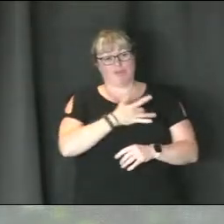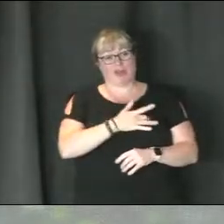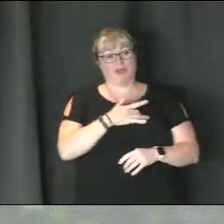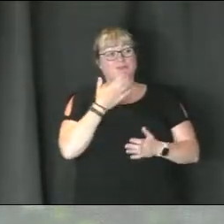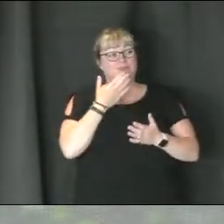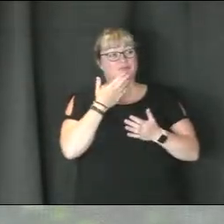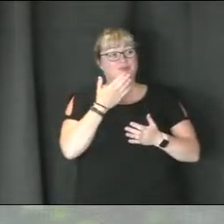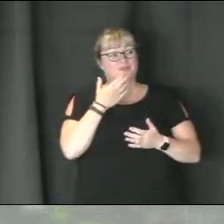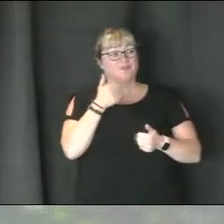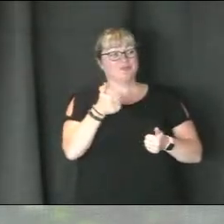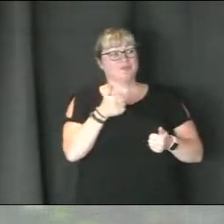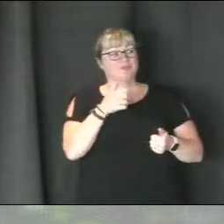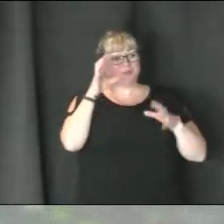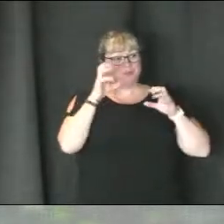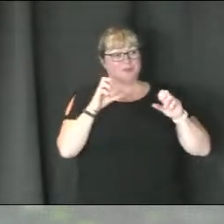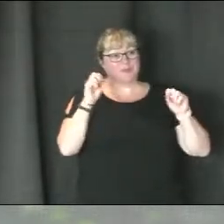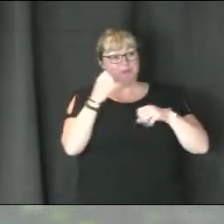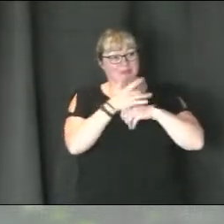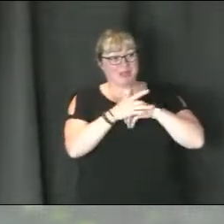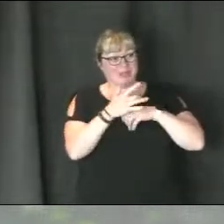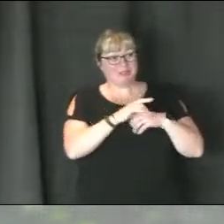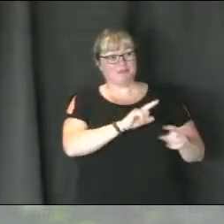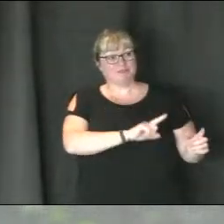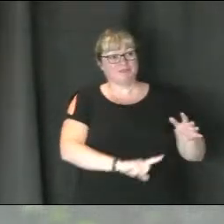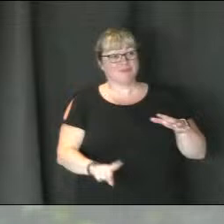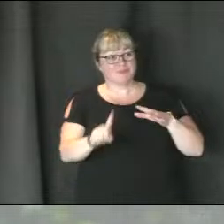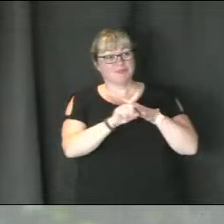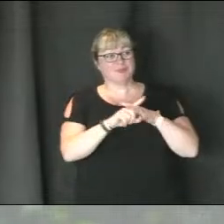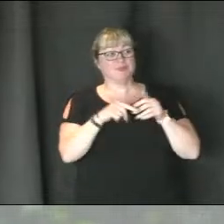for making yourself available to be here.